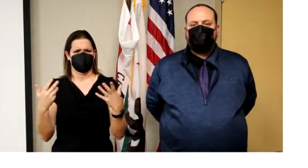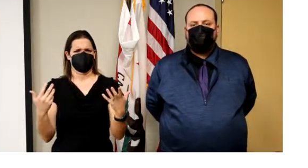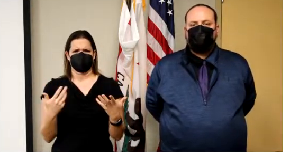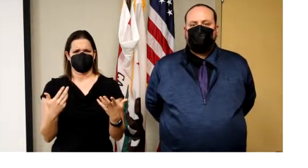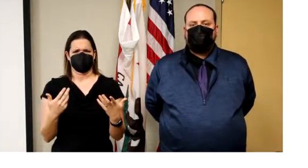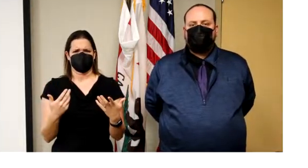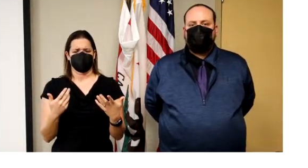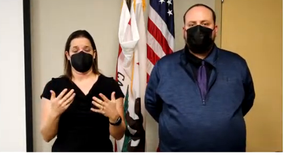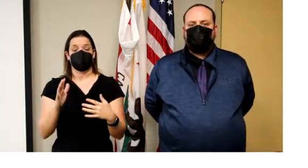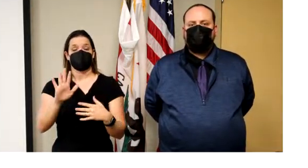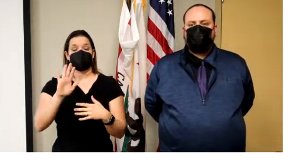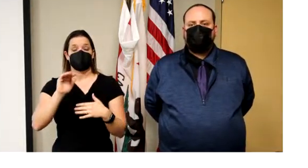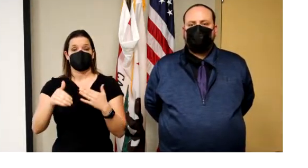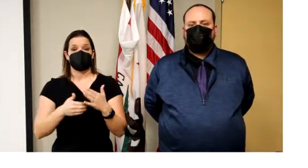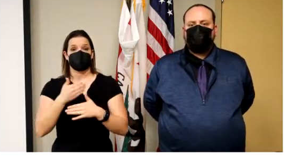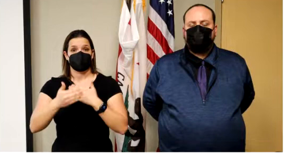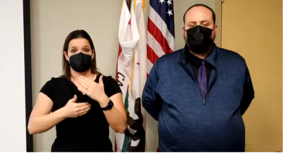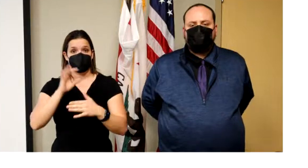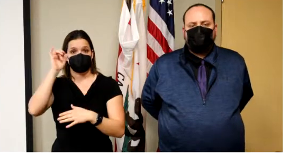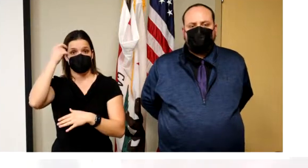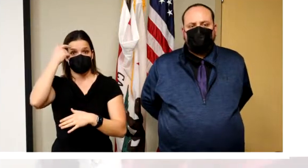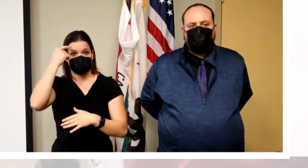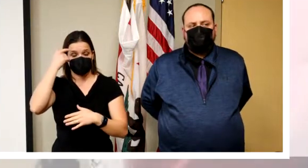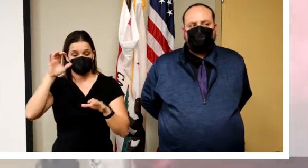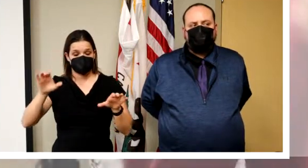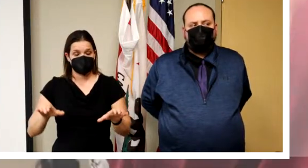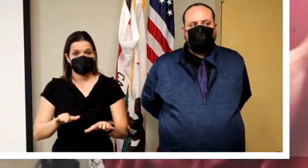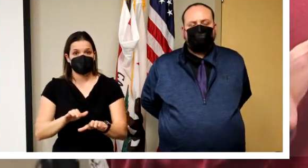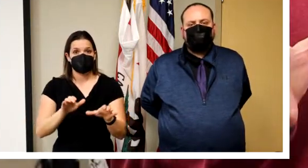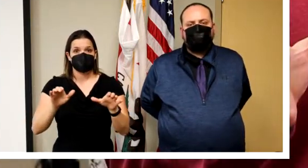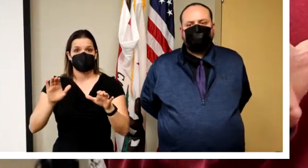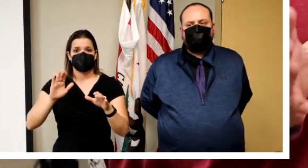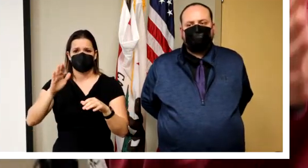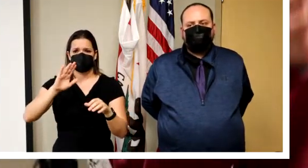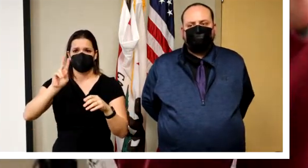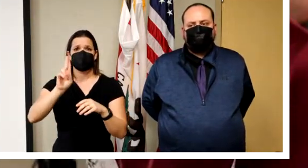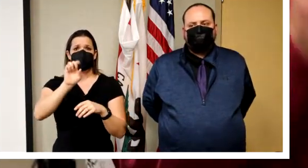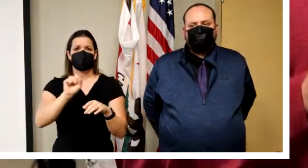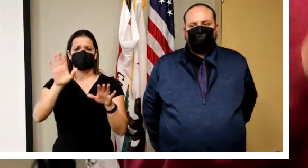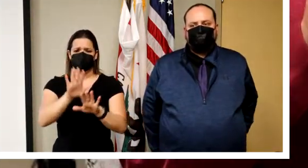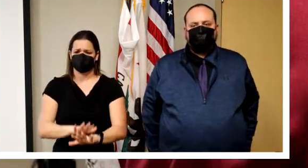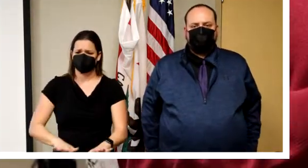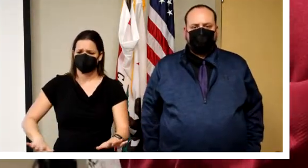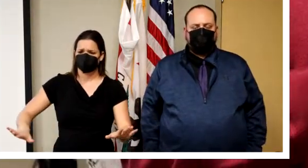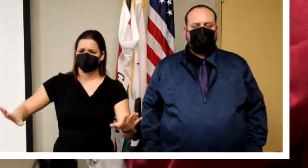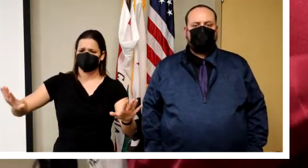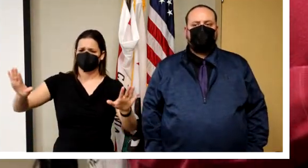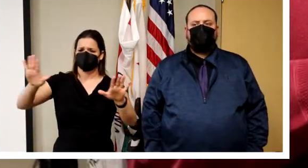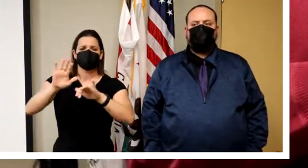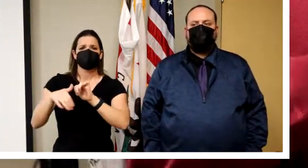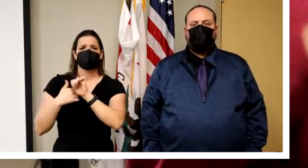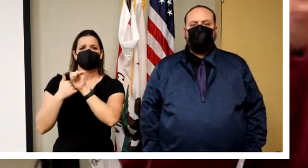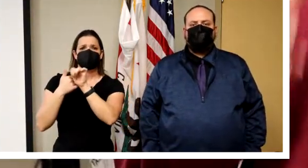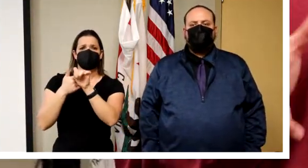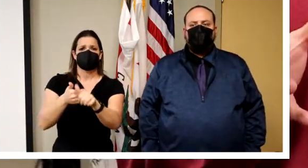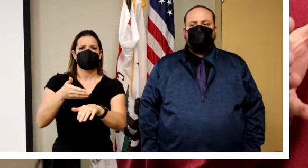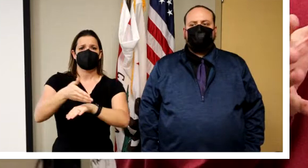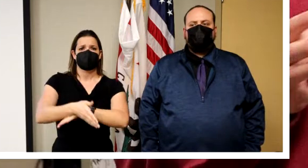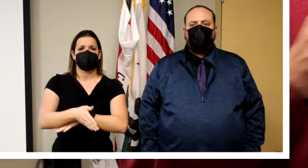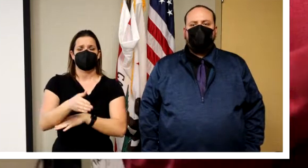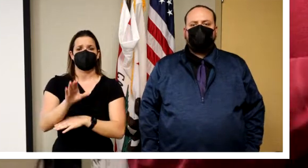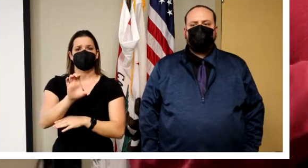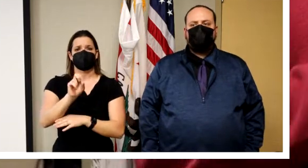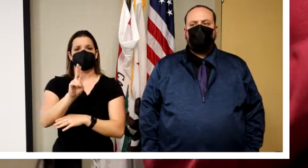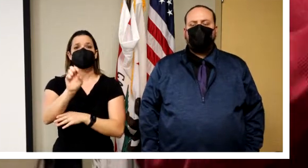that governmental entities go through all around the country, usually following right after the